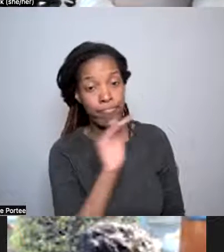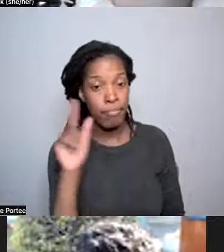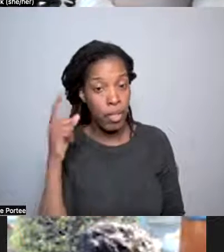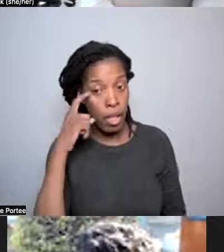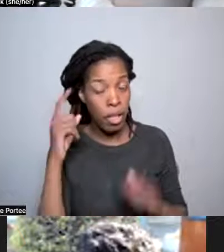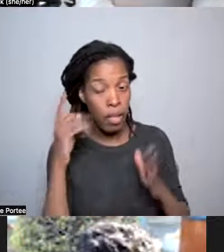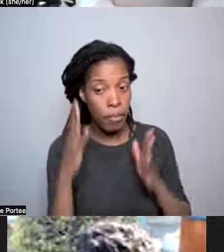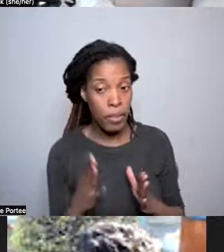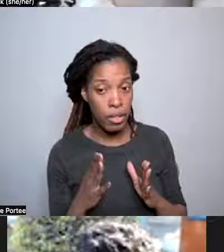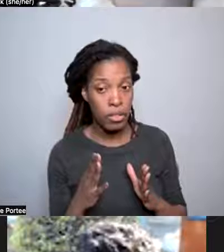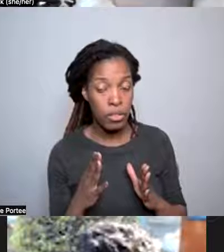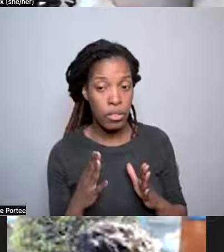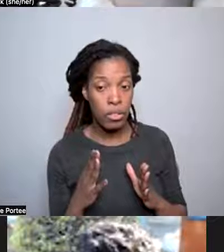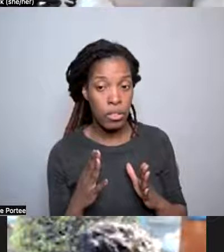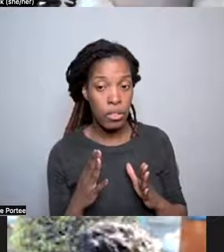to make